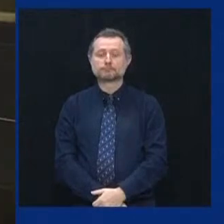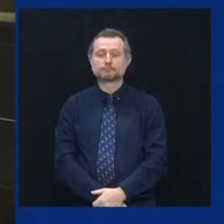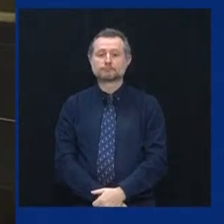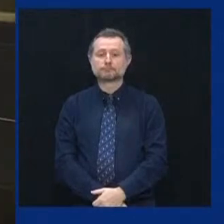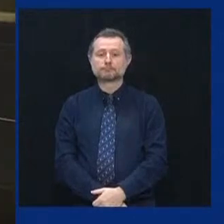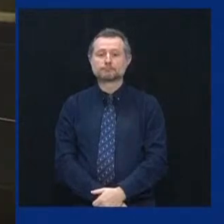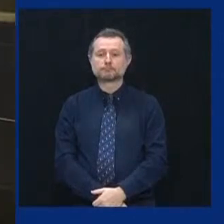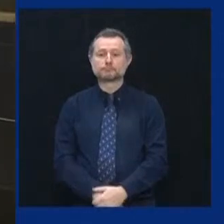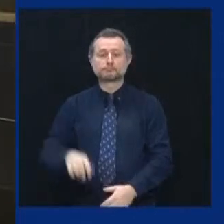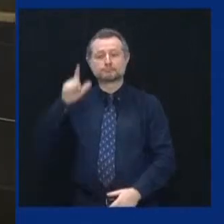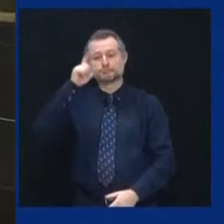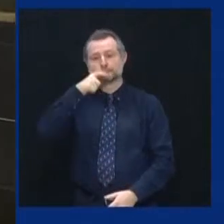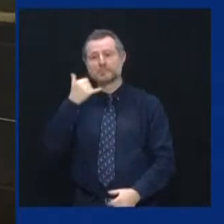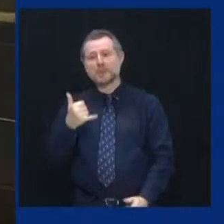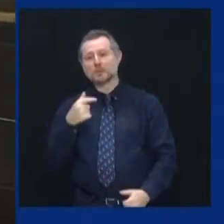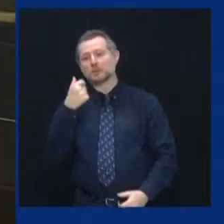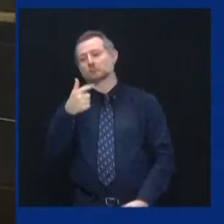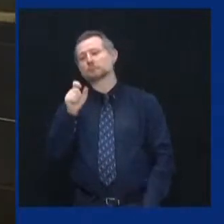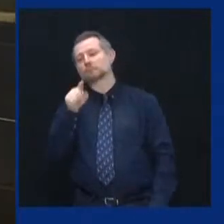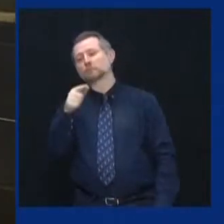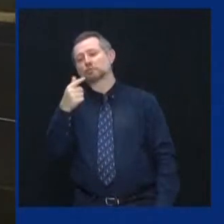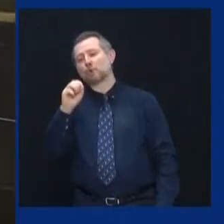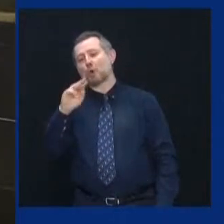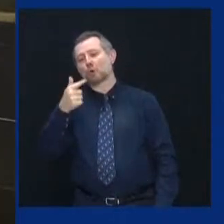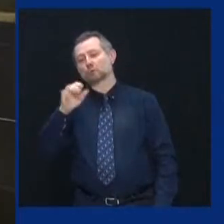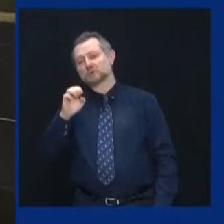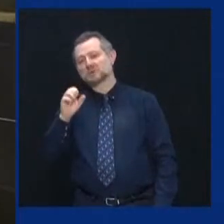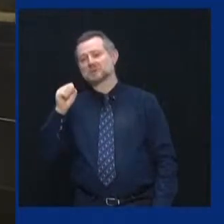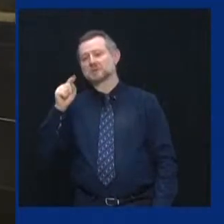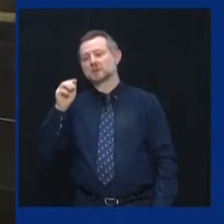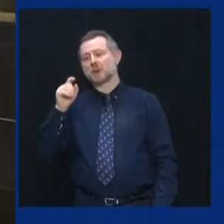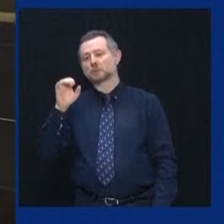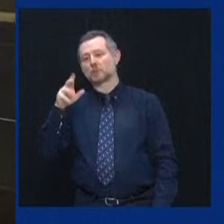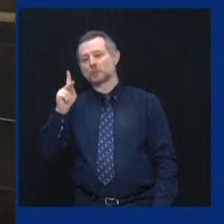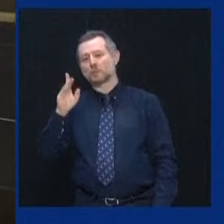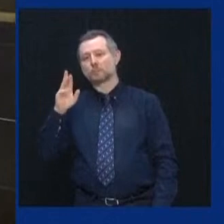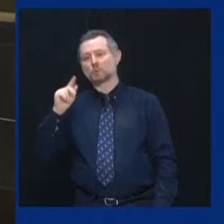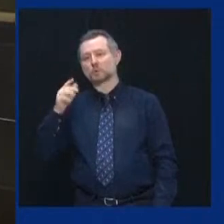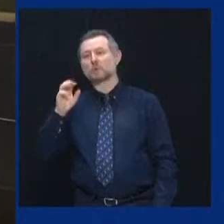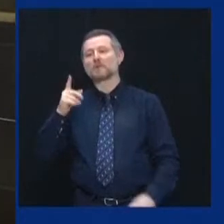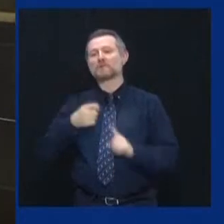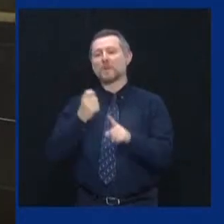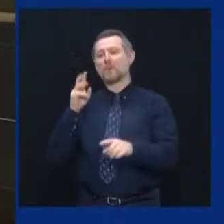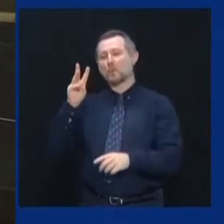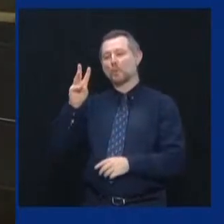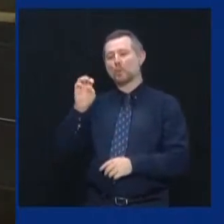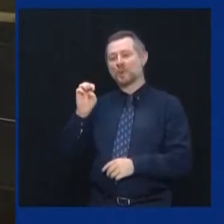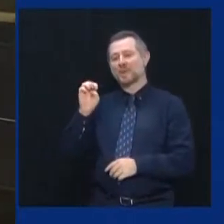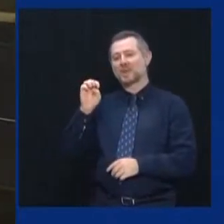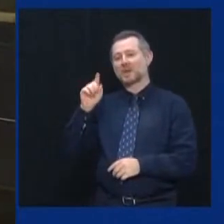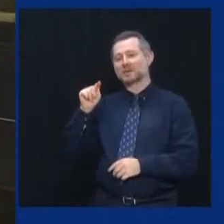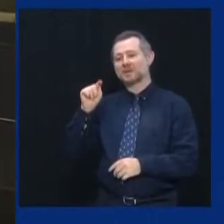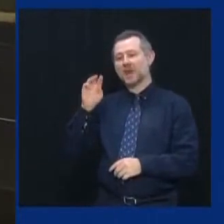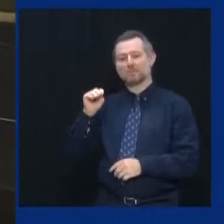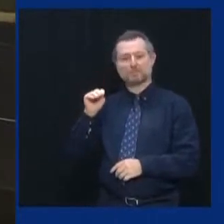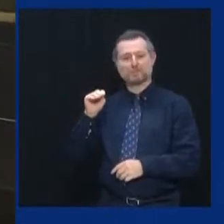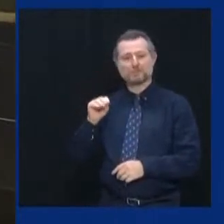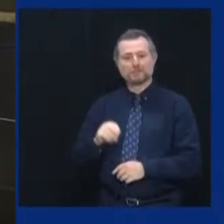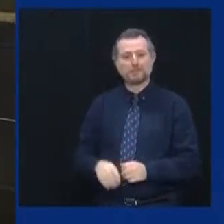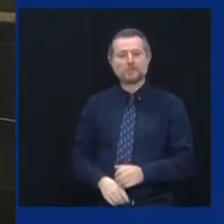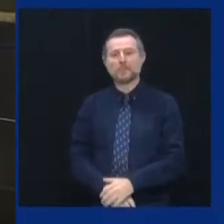Governor, you now have George Stockberger from WETM. George, your line is now open. Please unmute your